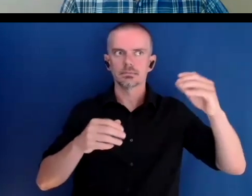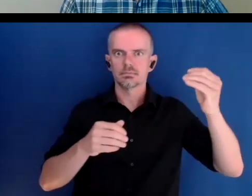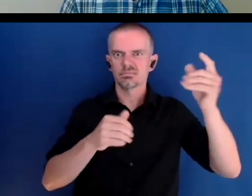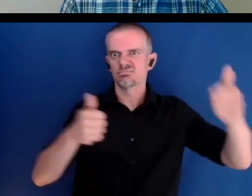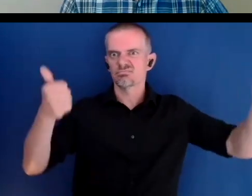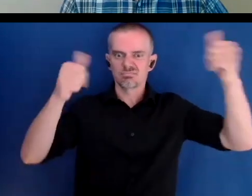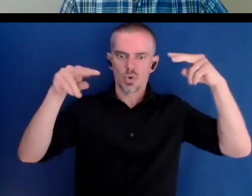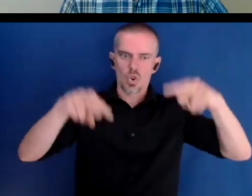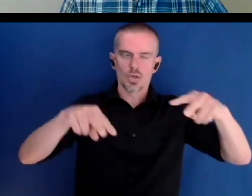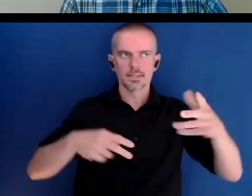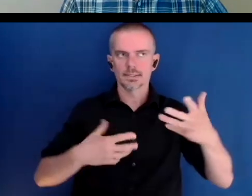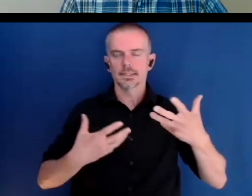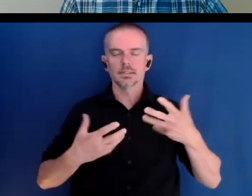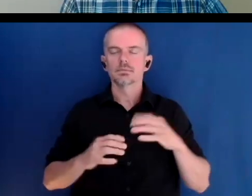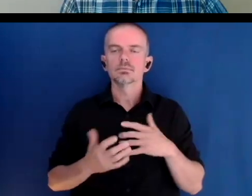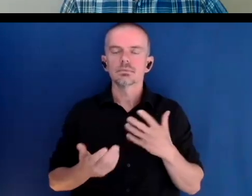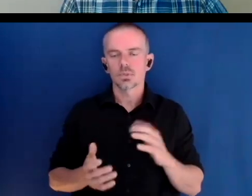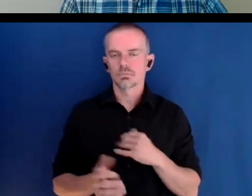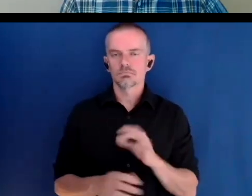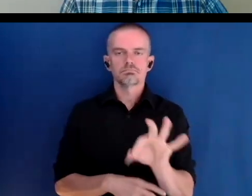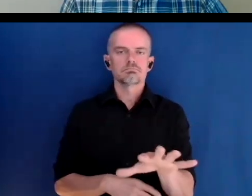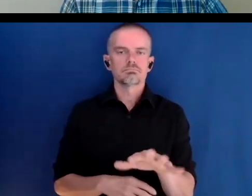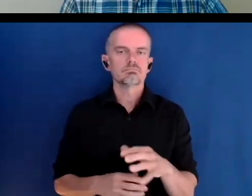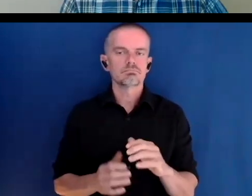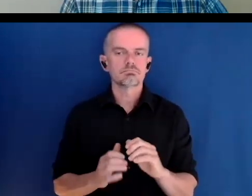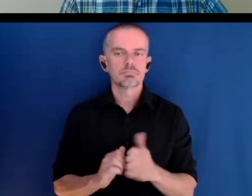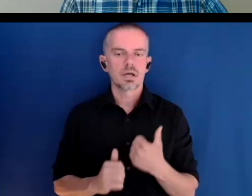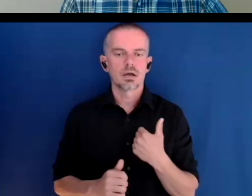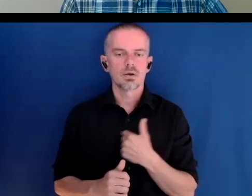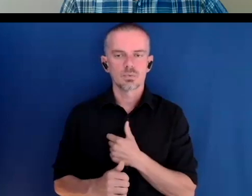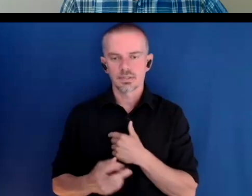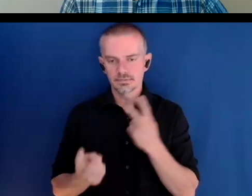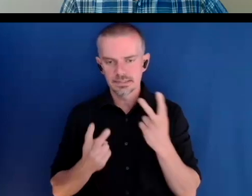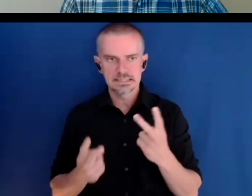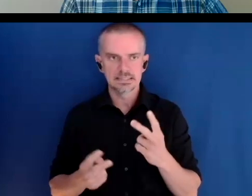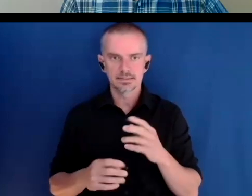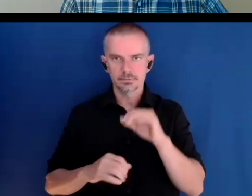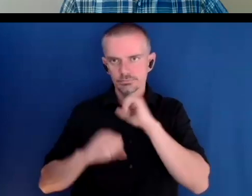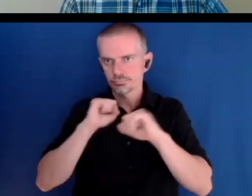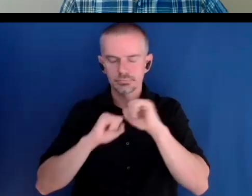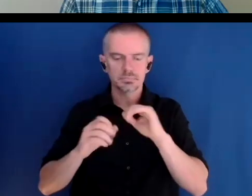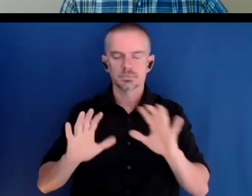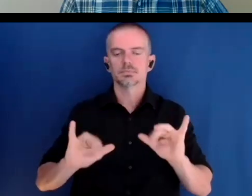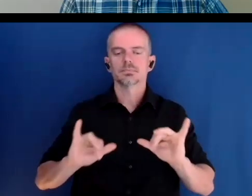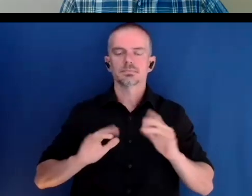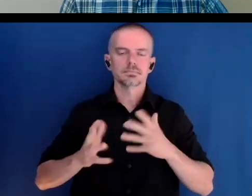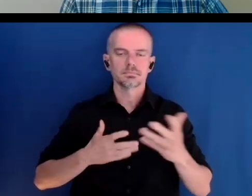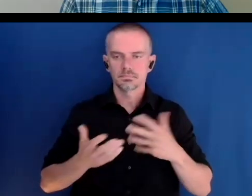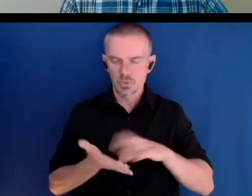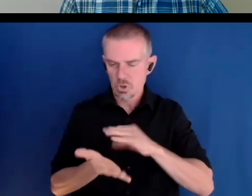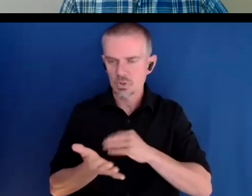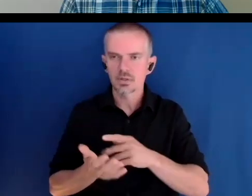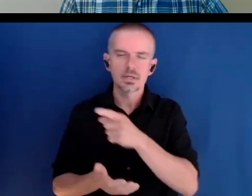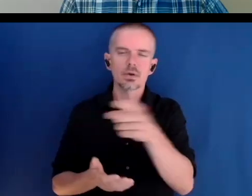just wanted to offer some of that reflection on, what we've been experiencing there and some of what you might all expect to experience if you're now getting